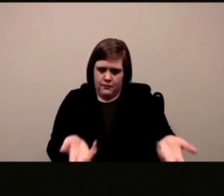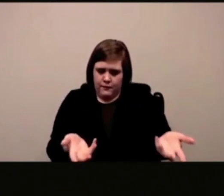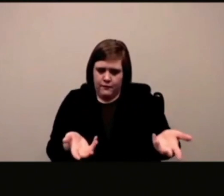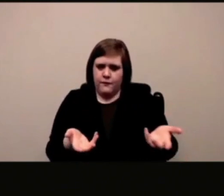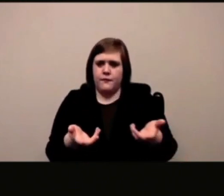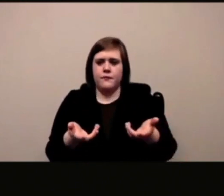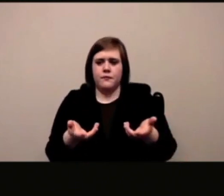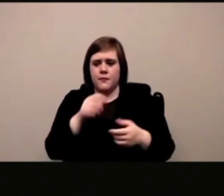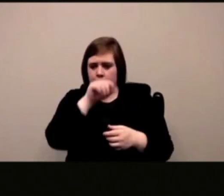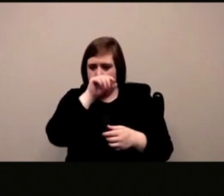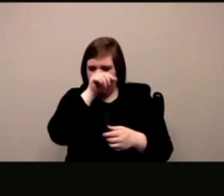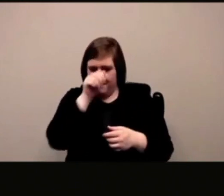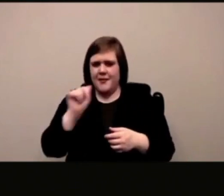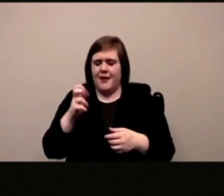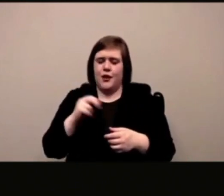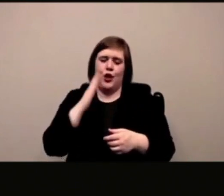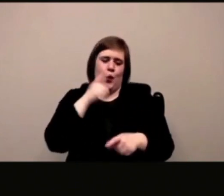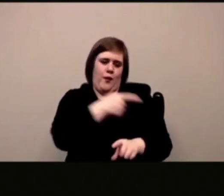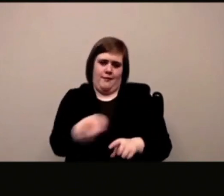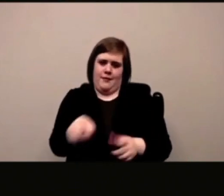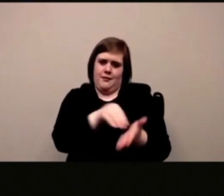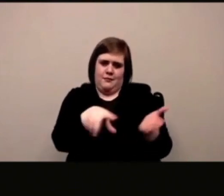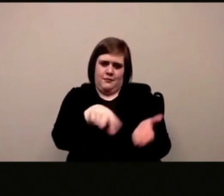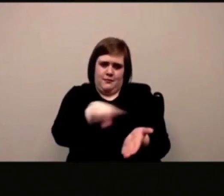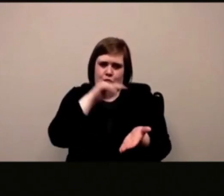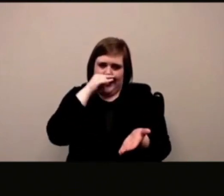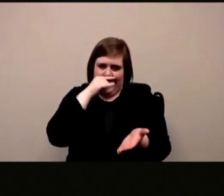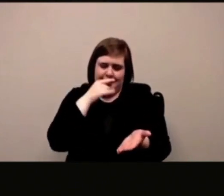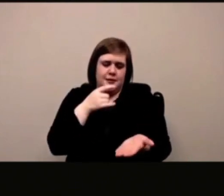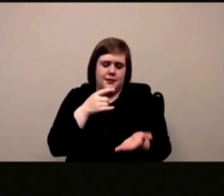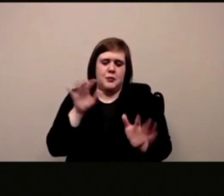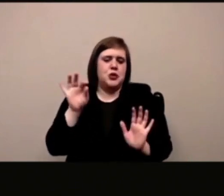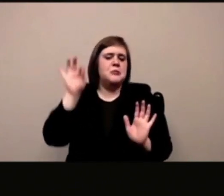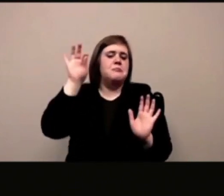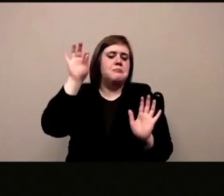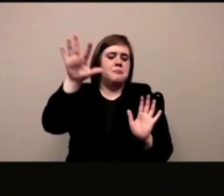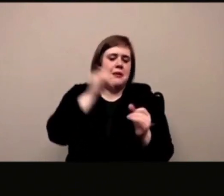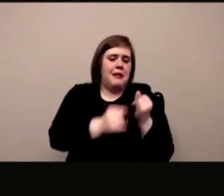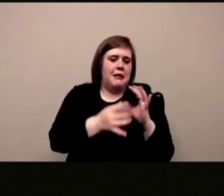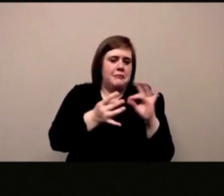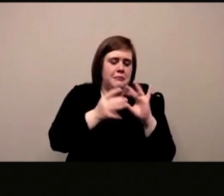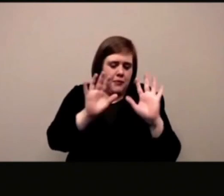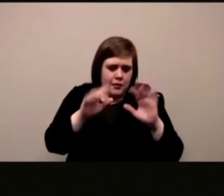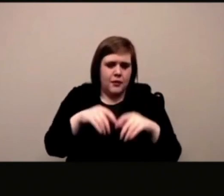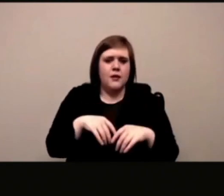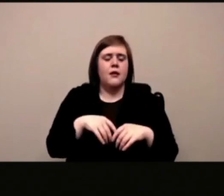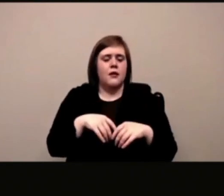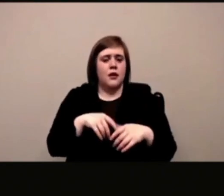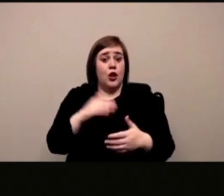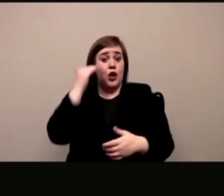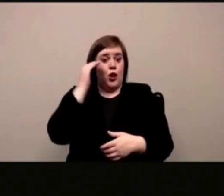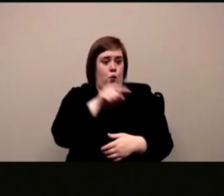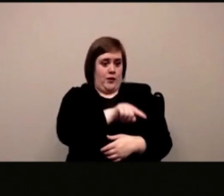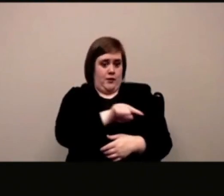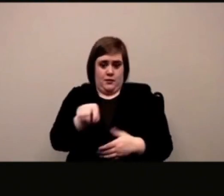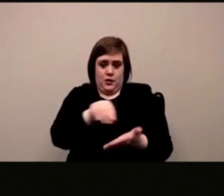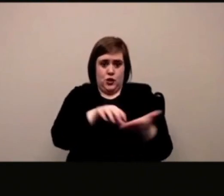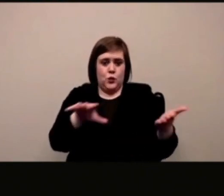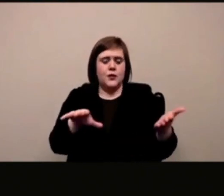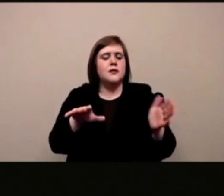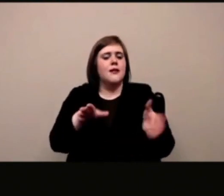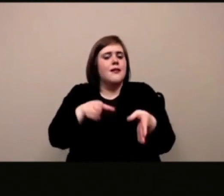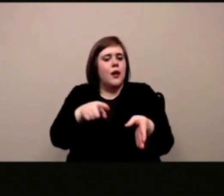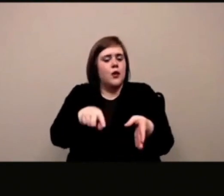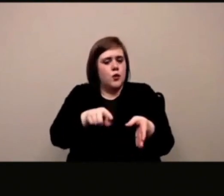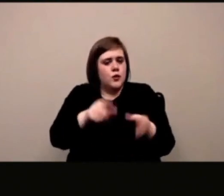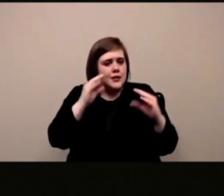a big part about knowing your kids. I'm just going to leave it with this, that knowing your students allows you to teach directly to your first